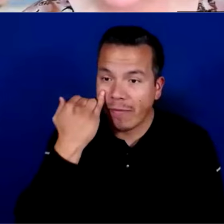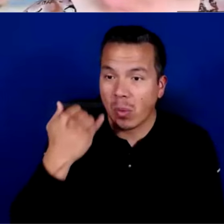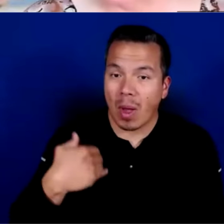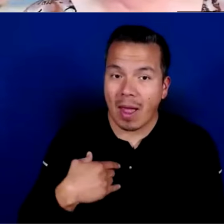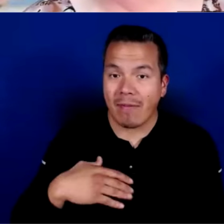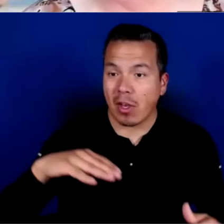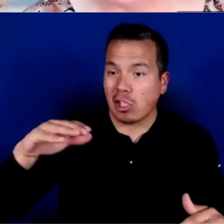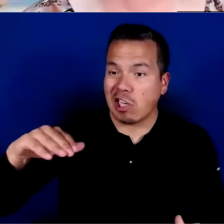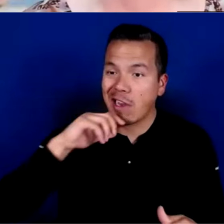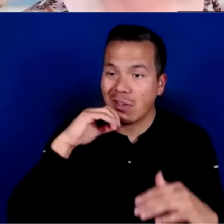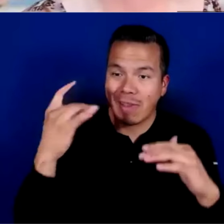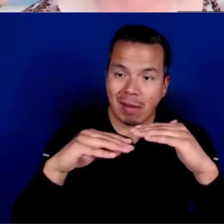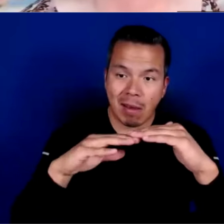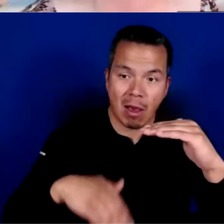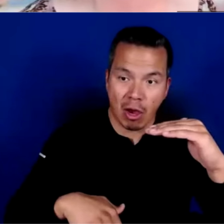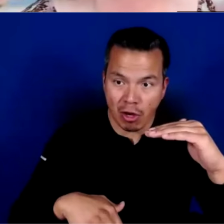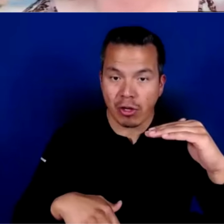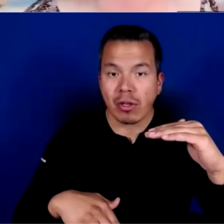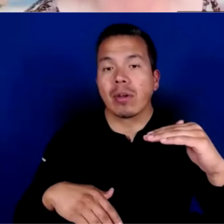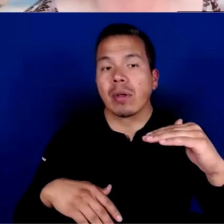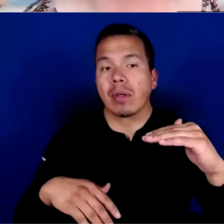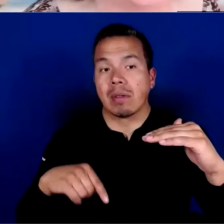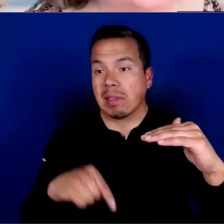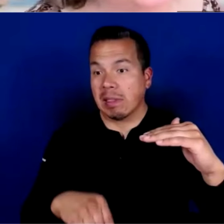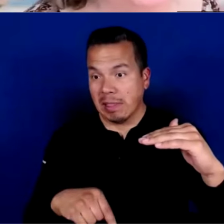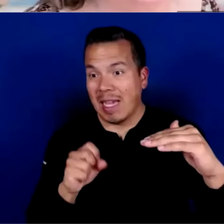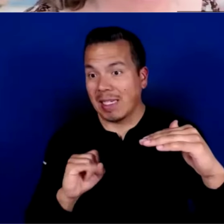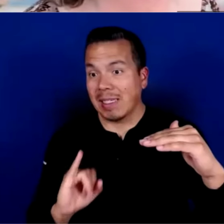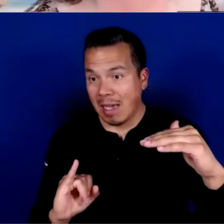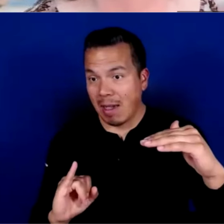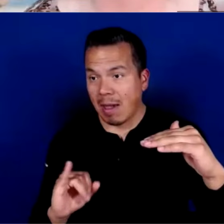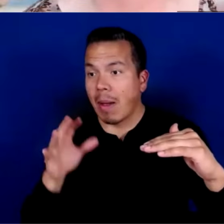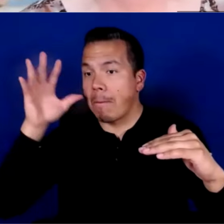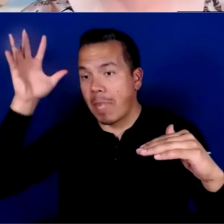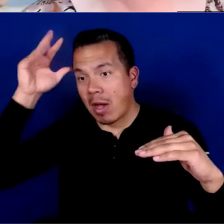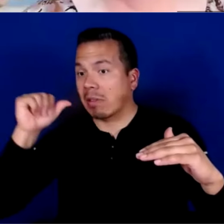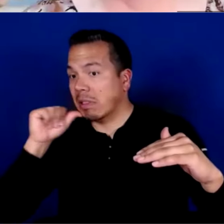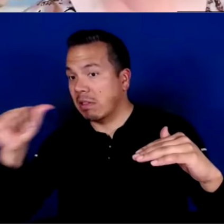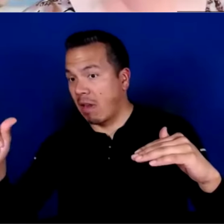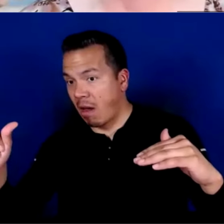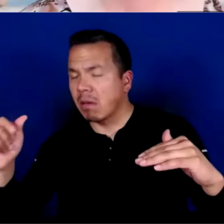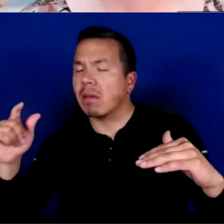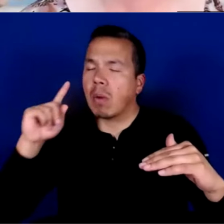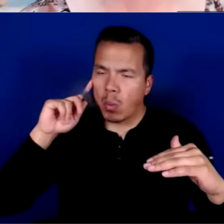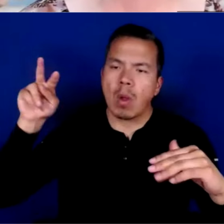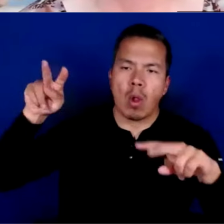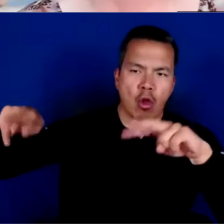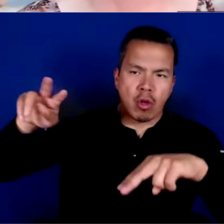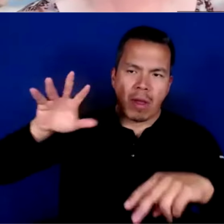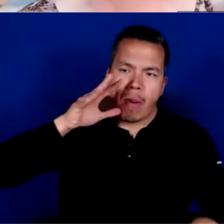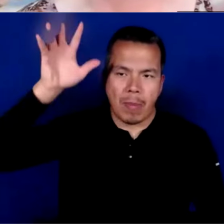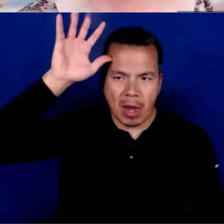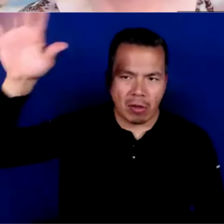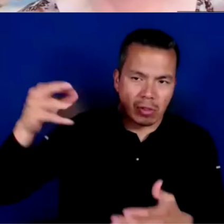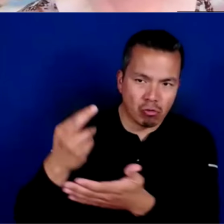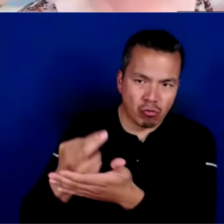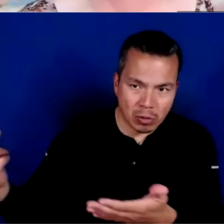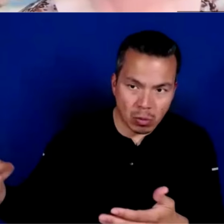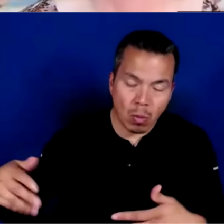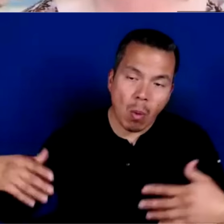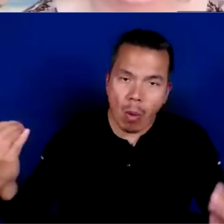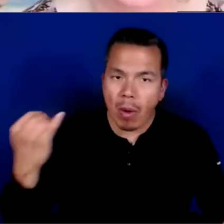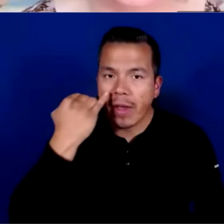and the parent is not, they're going to deem some of the parent's resources to the child. And if we have an